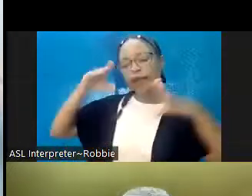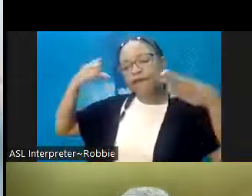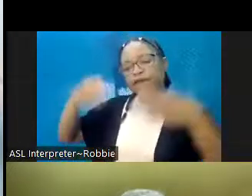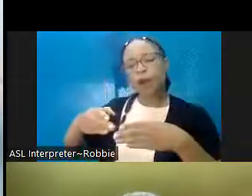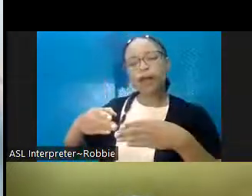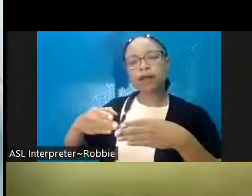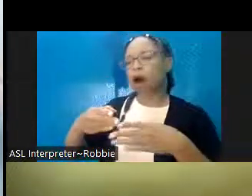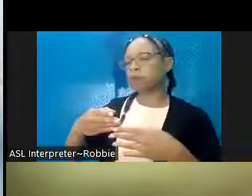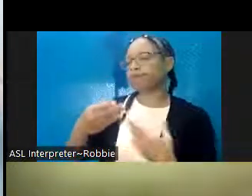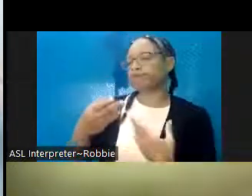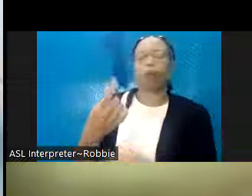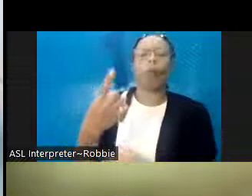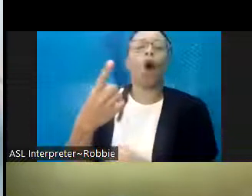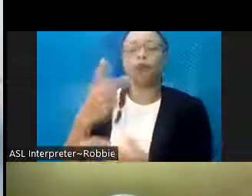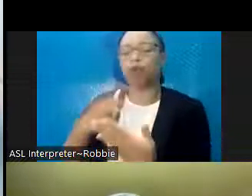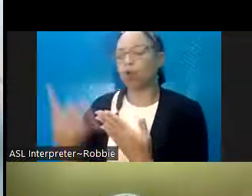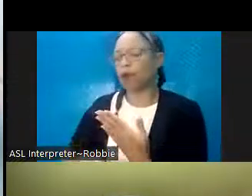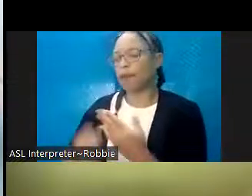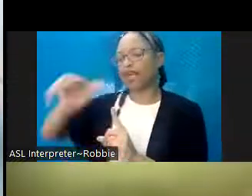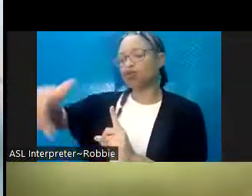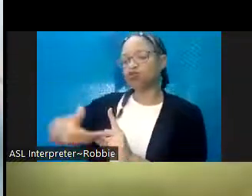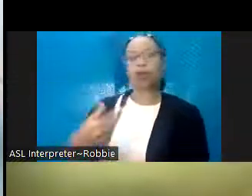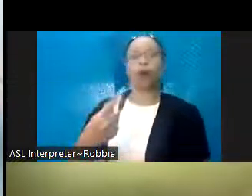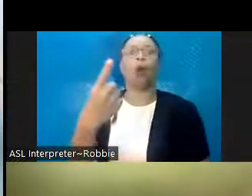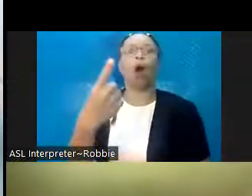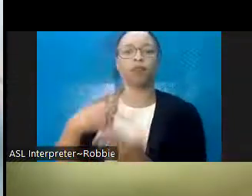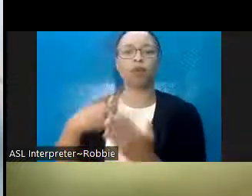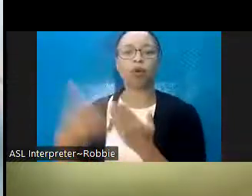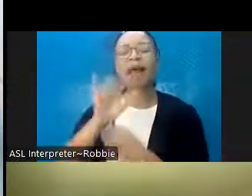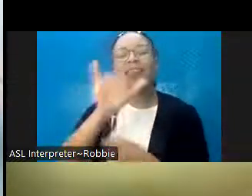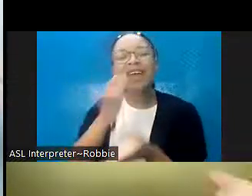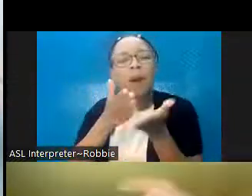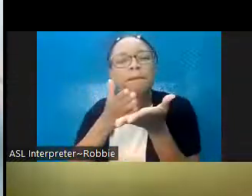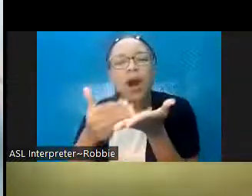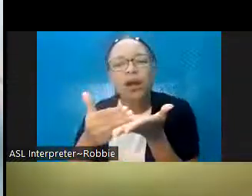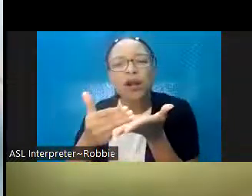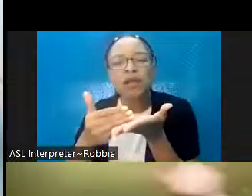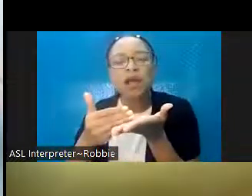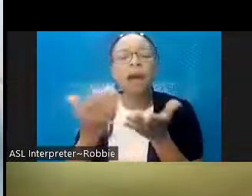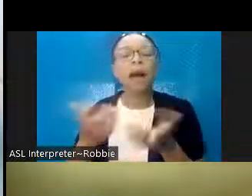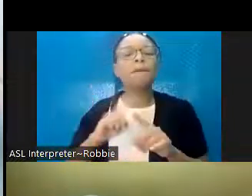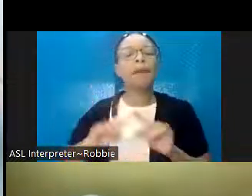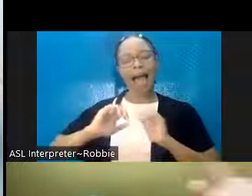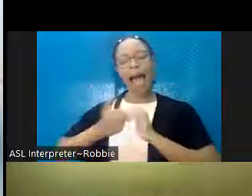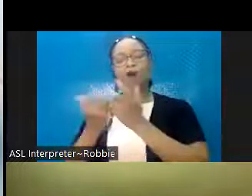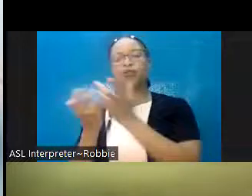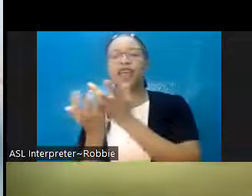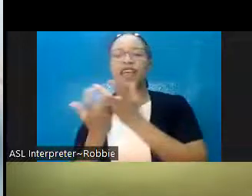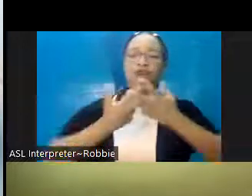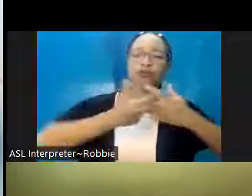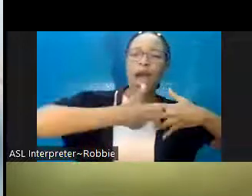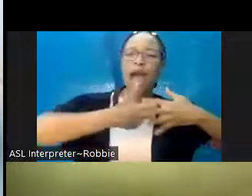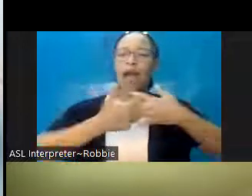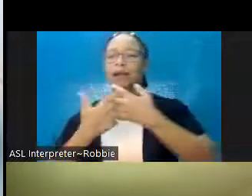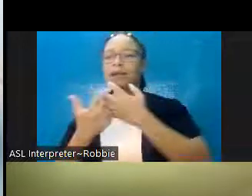a program, introducing a program, that's a part, right? It's actually how programs interrelate, how